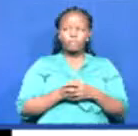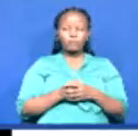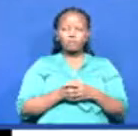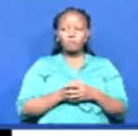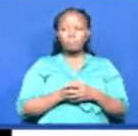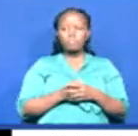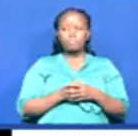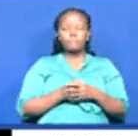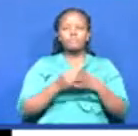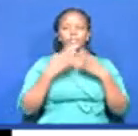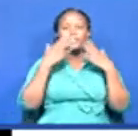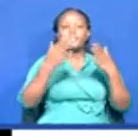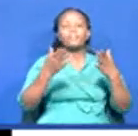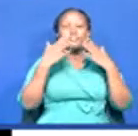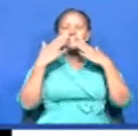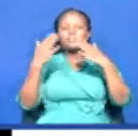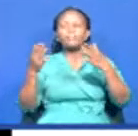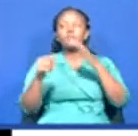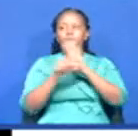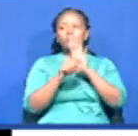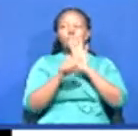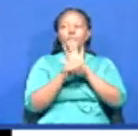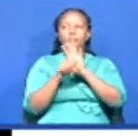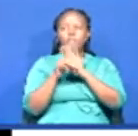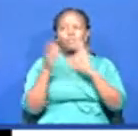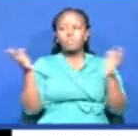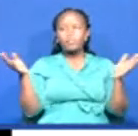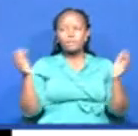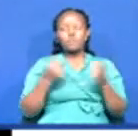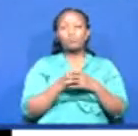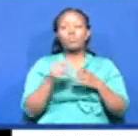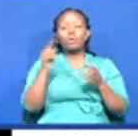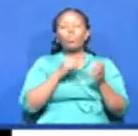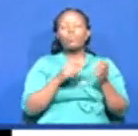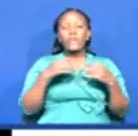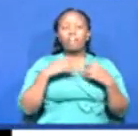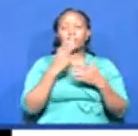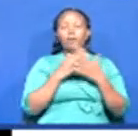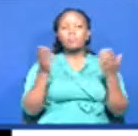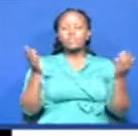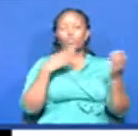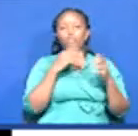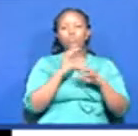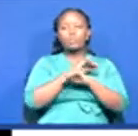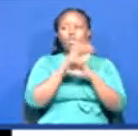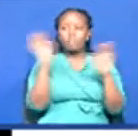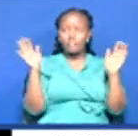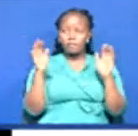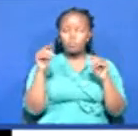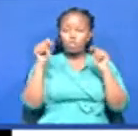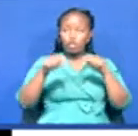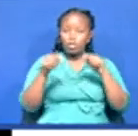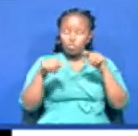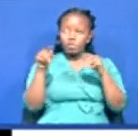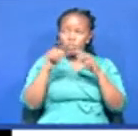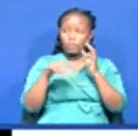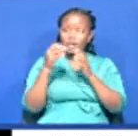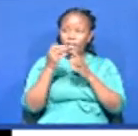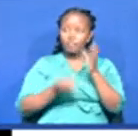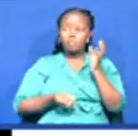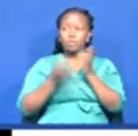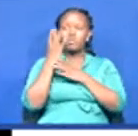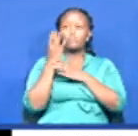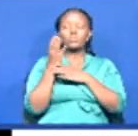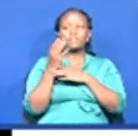Yeah, thank you very much. Just thought that there's something that we needed to clarify on this. What you are launching today is the recordation, which is